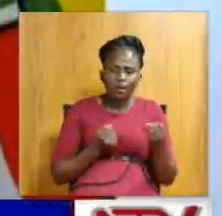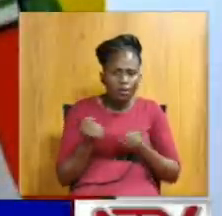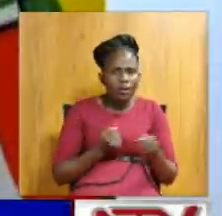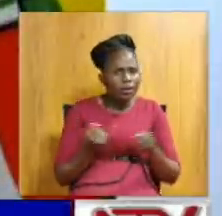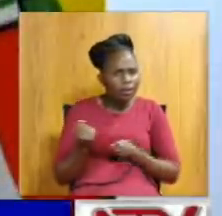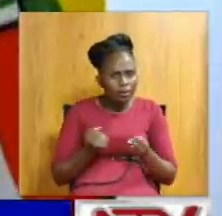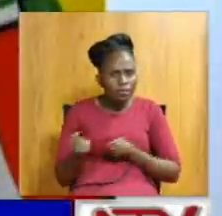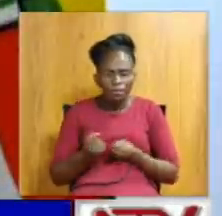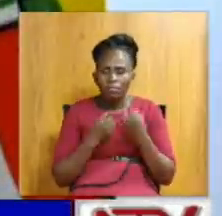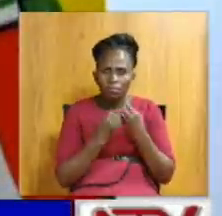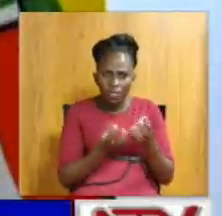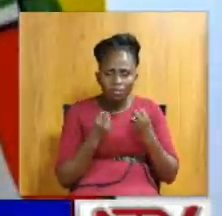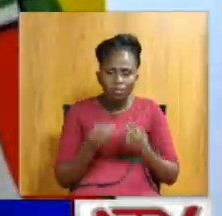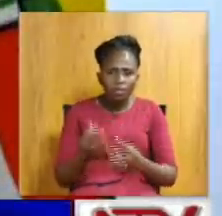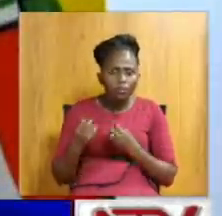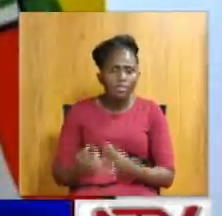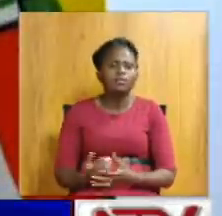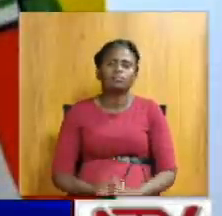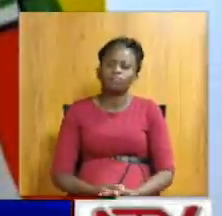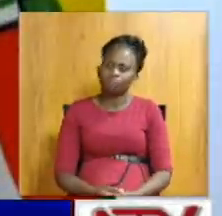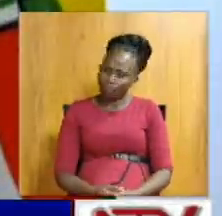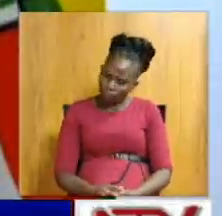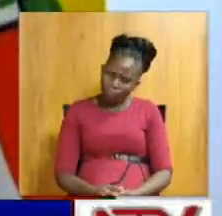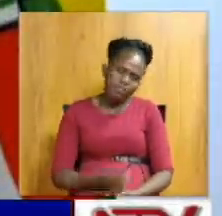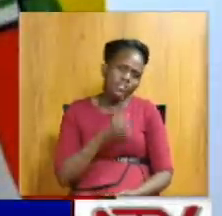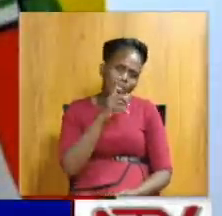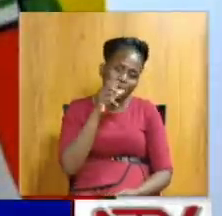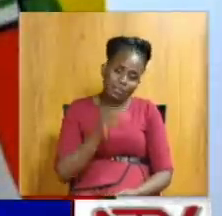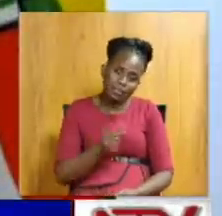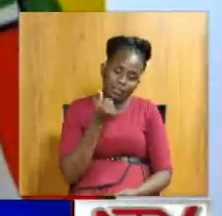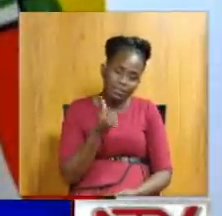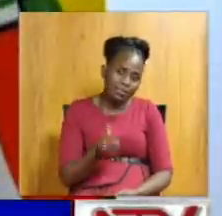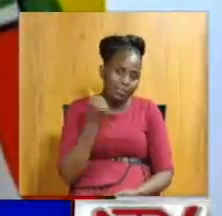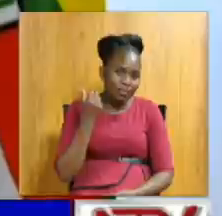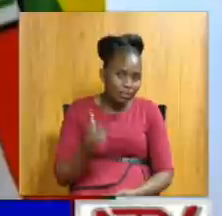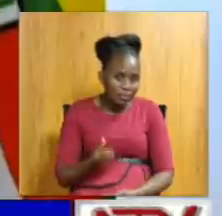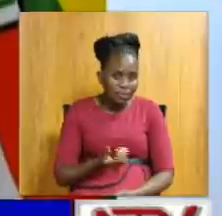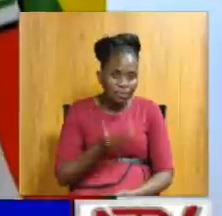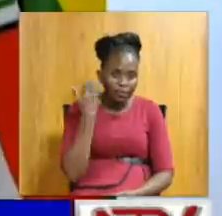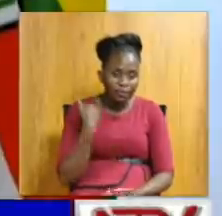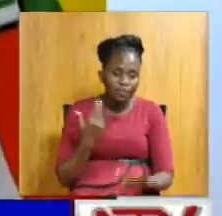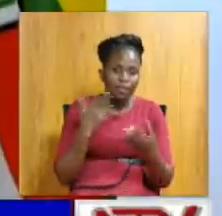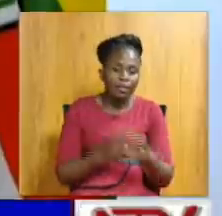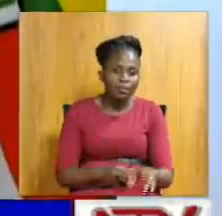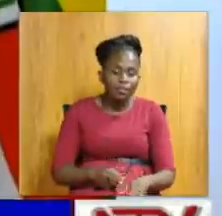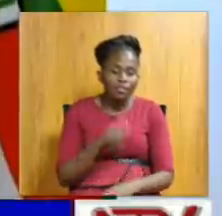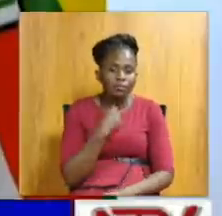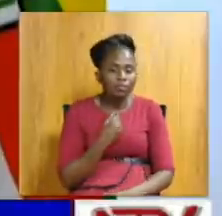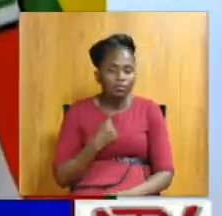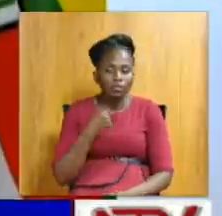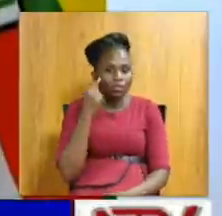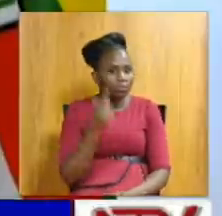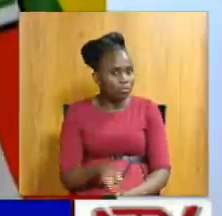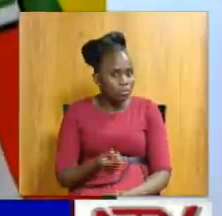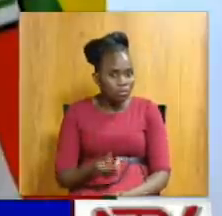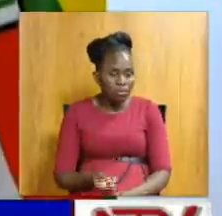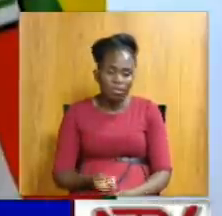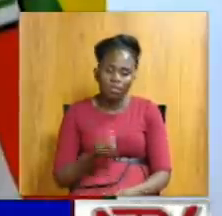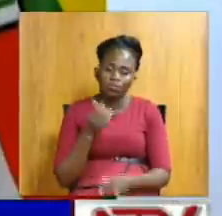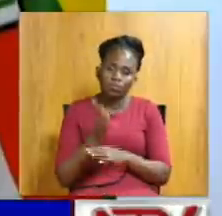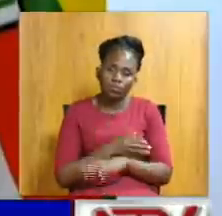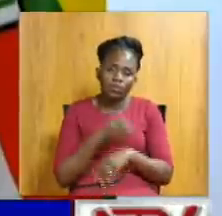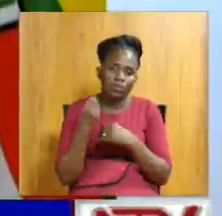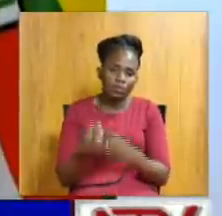something. Since our campaign of 1966, the former nomads had joined the money